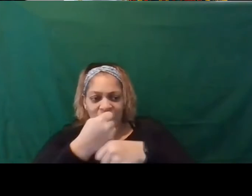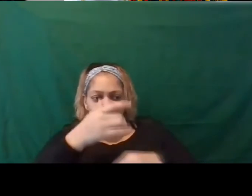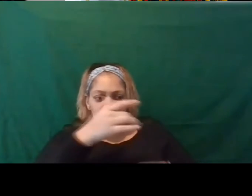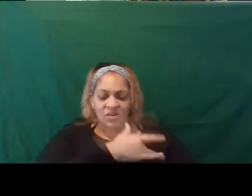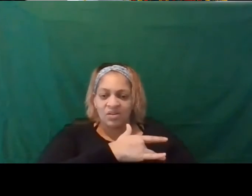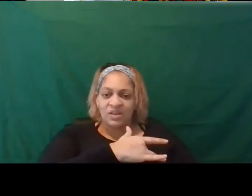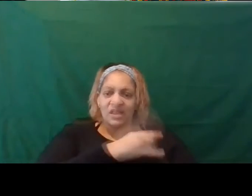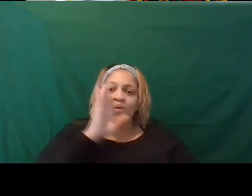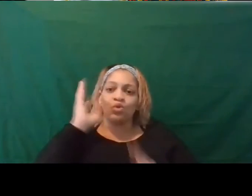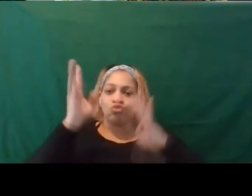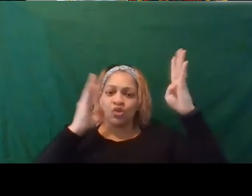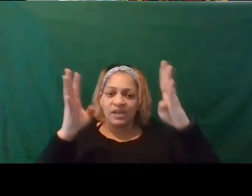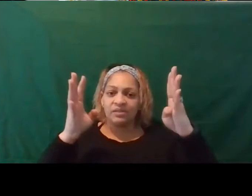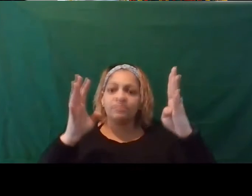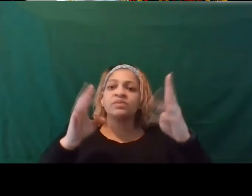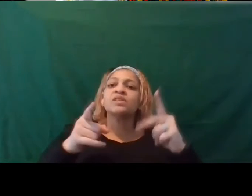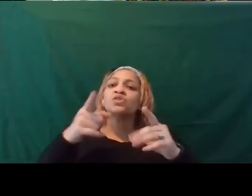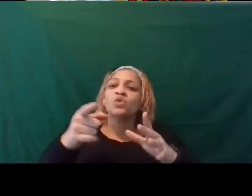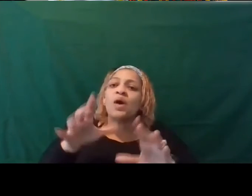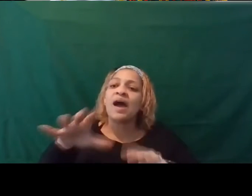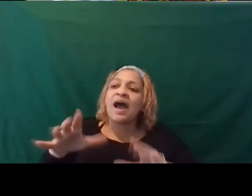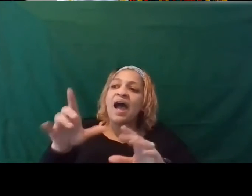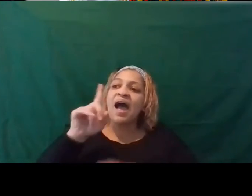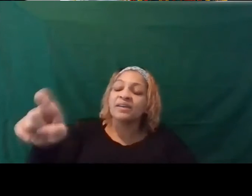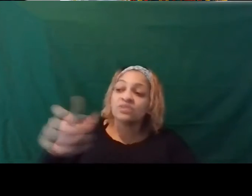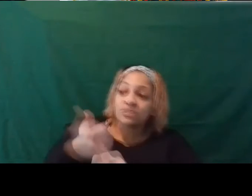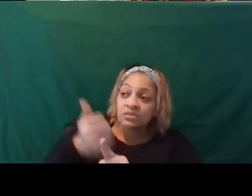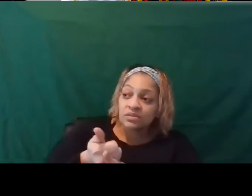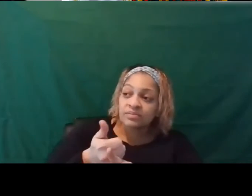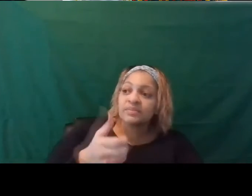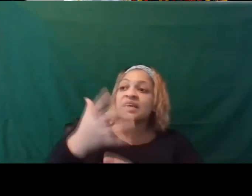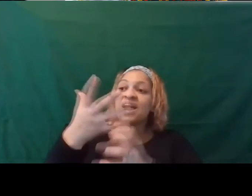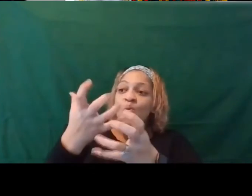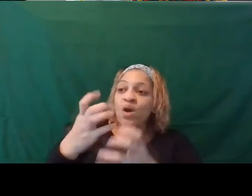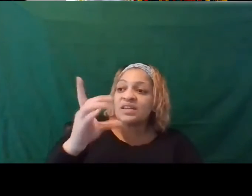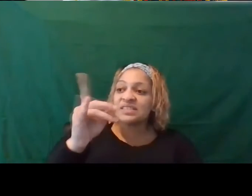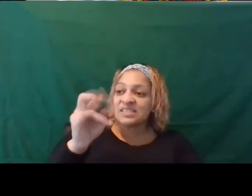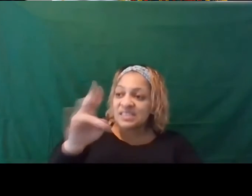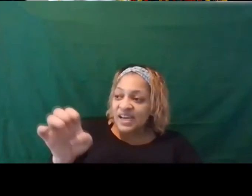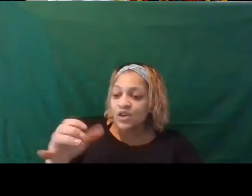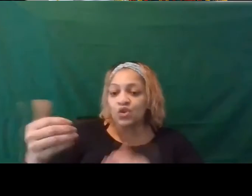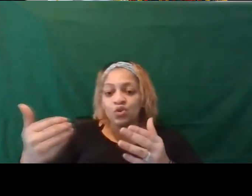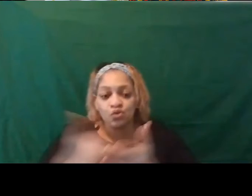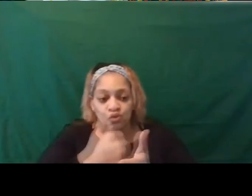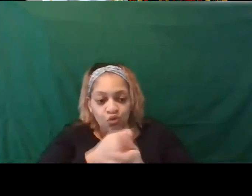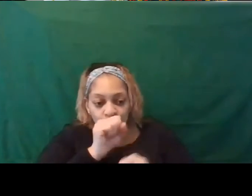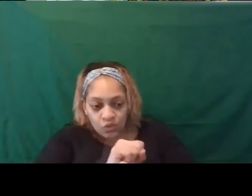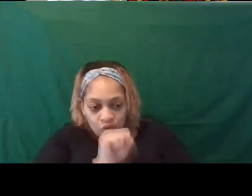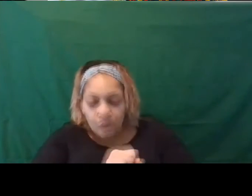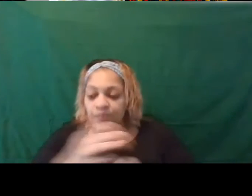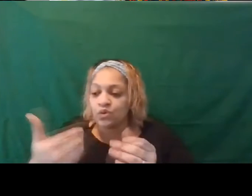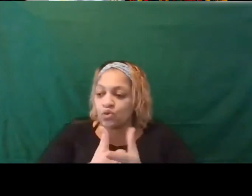ask ourselves, this thing that I desire, new job, new romance, new